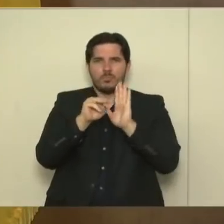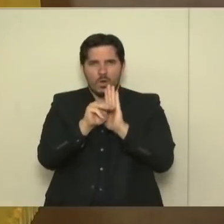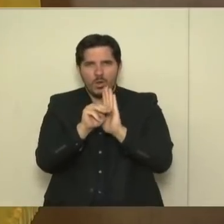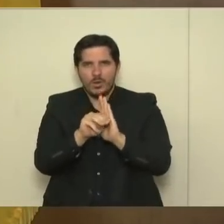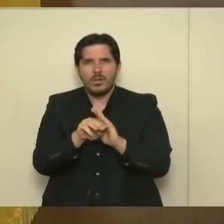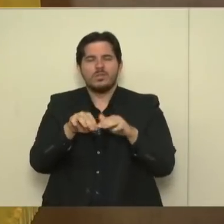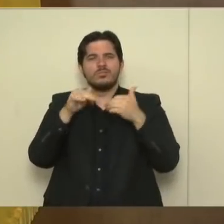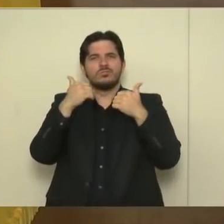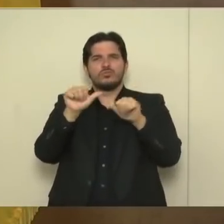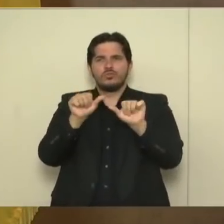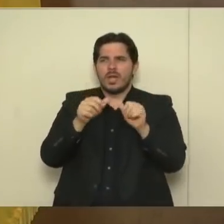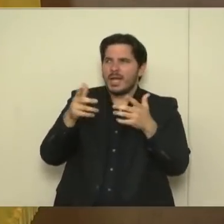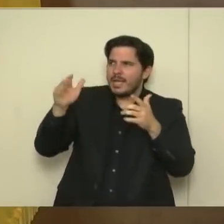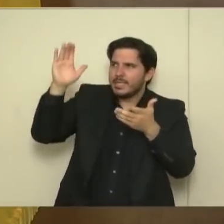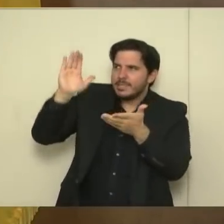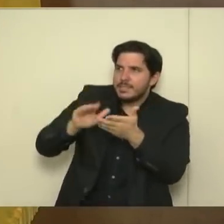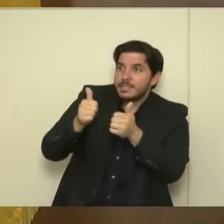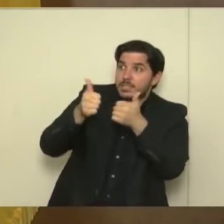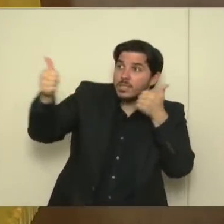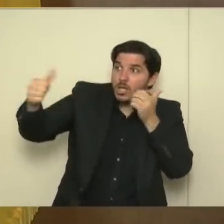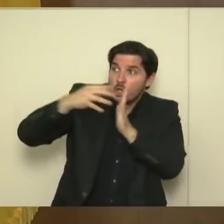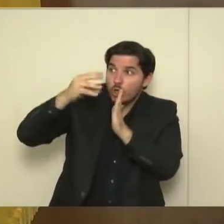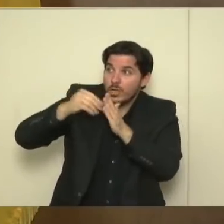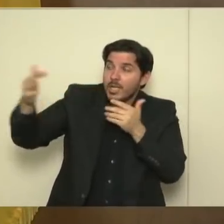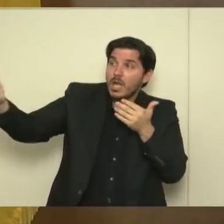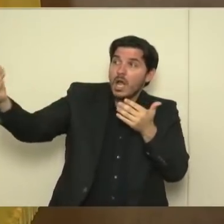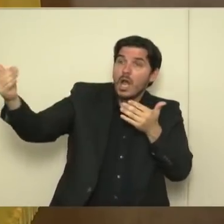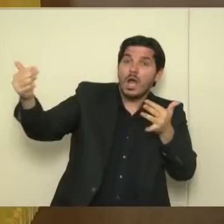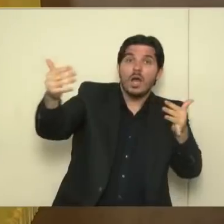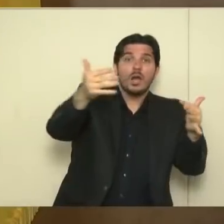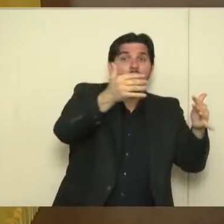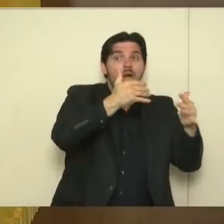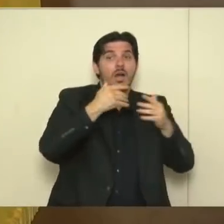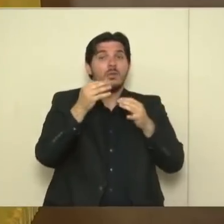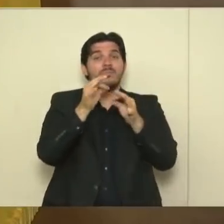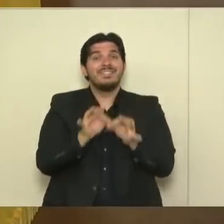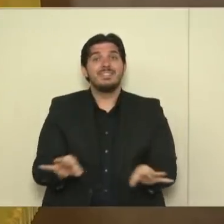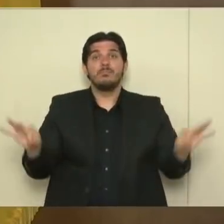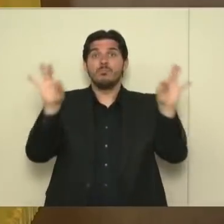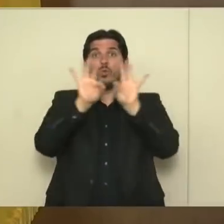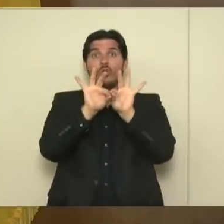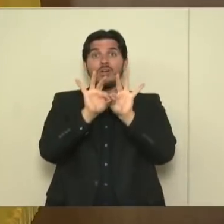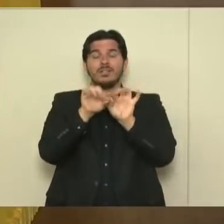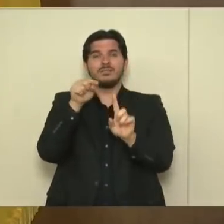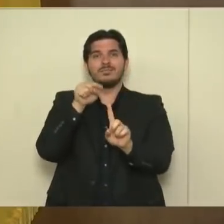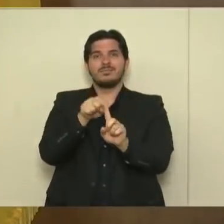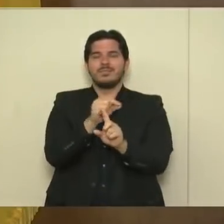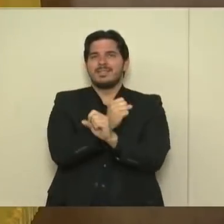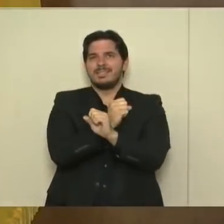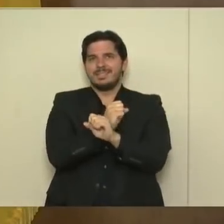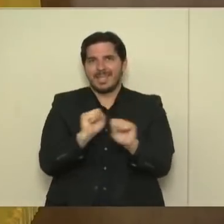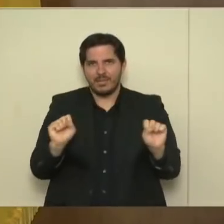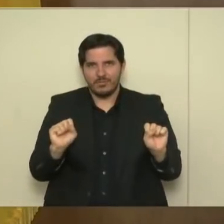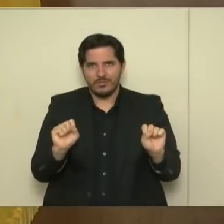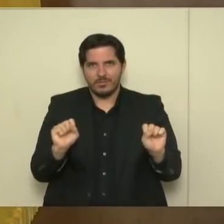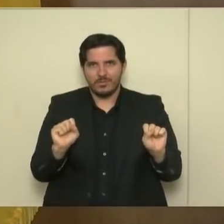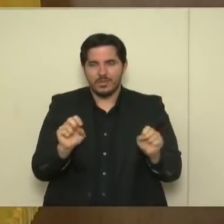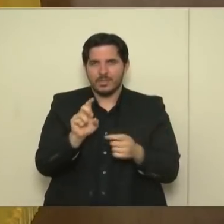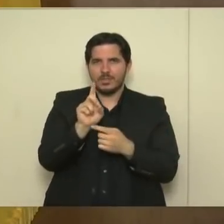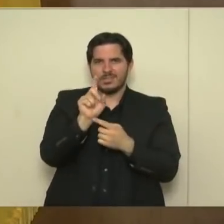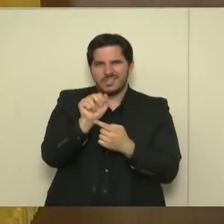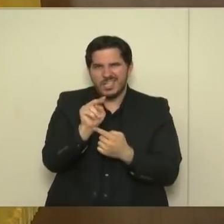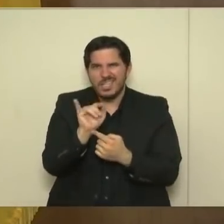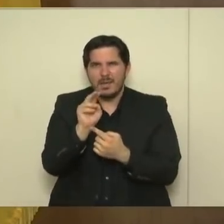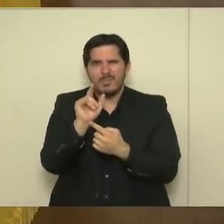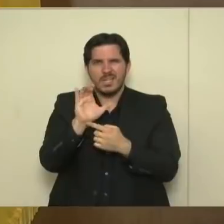a successful school reentry program that's dynamic, comprehensive, and builds every week. And to do